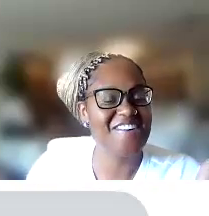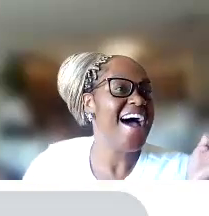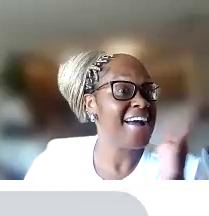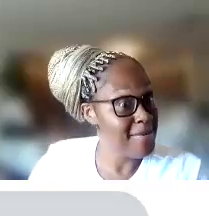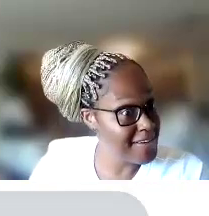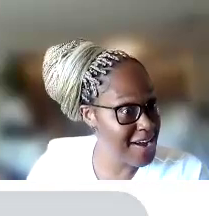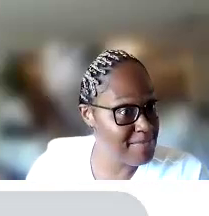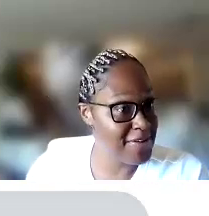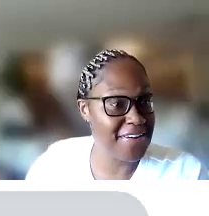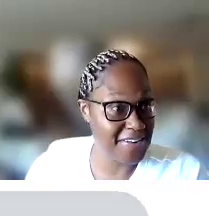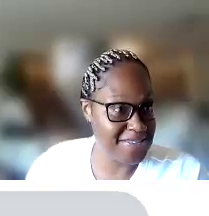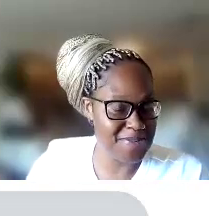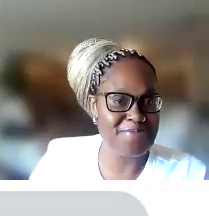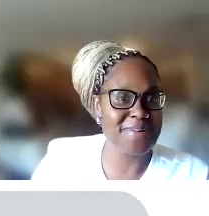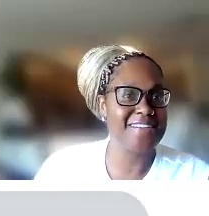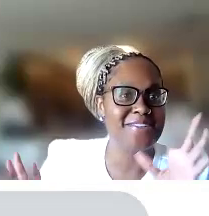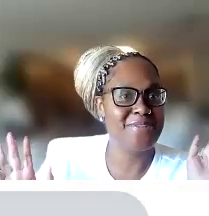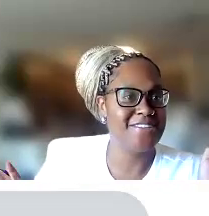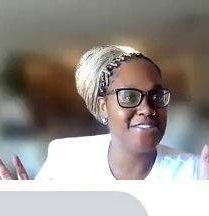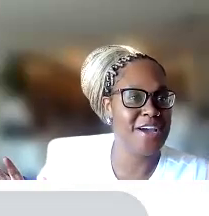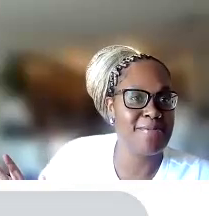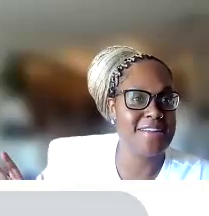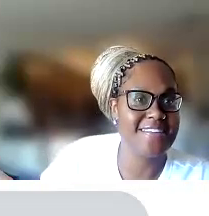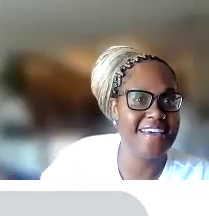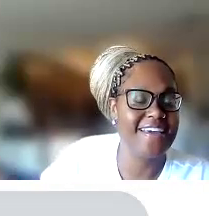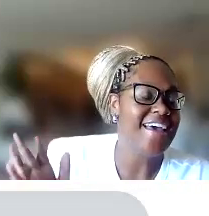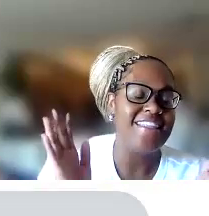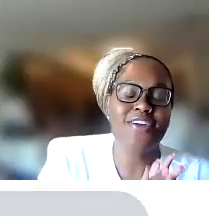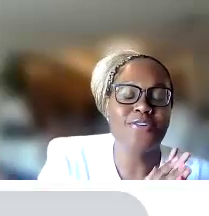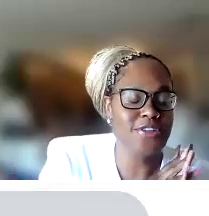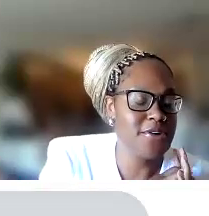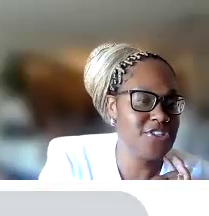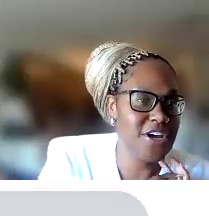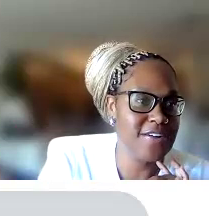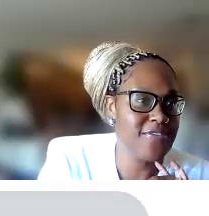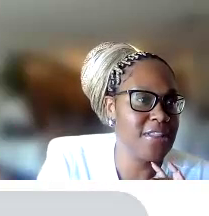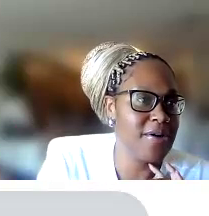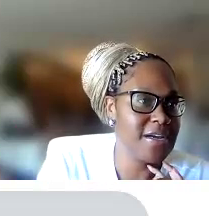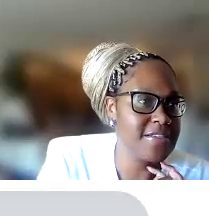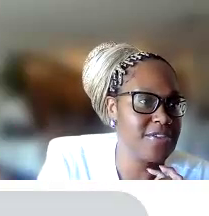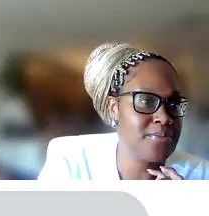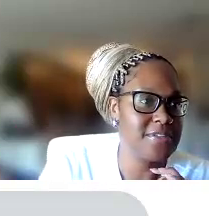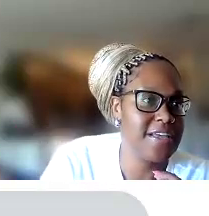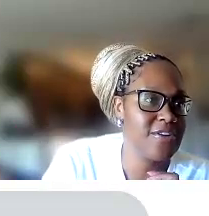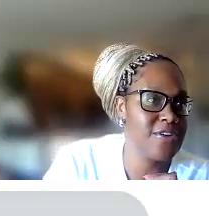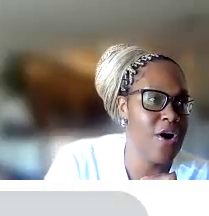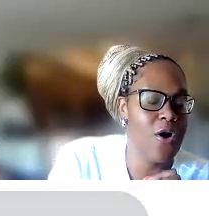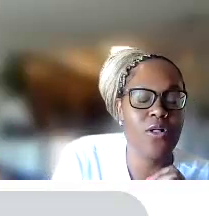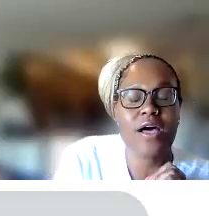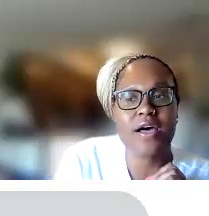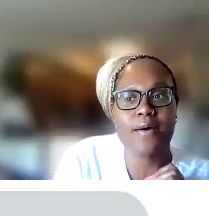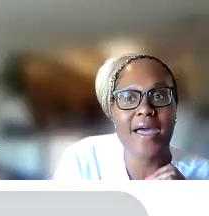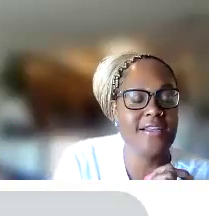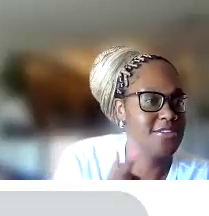minutes. So I am gonna hop off very soon, but I did want to just chime in and say thank you so much, John, for allowing us to present